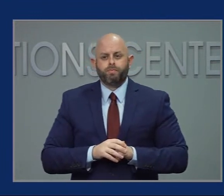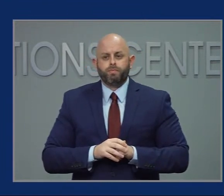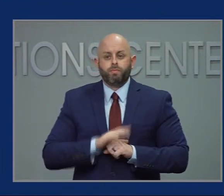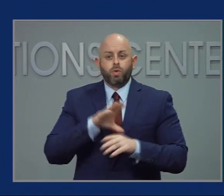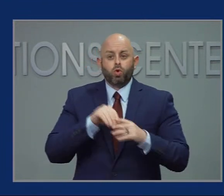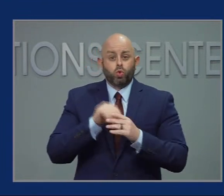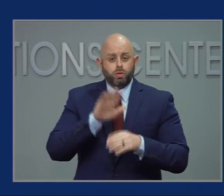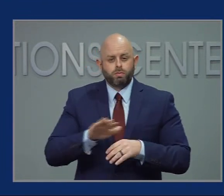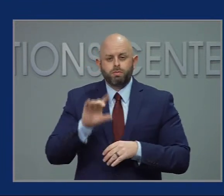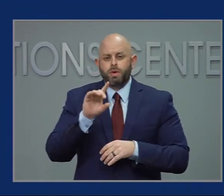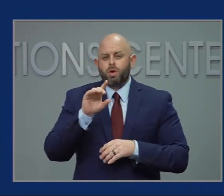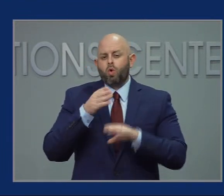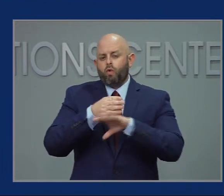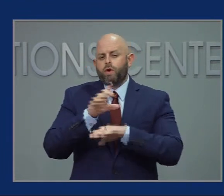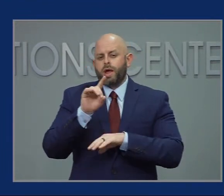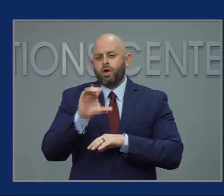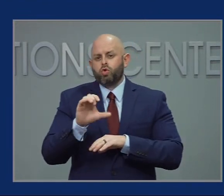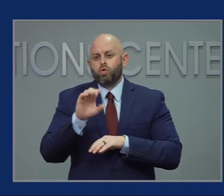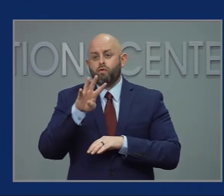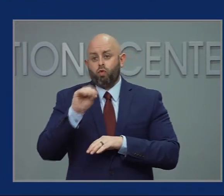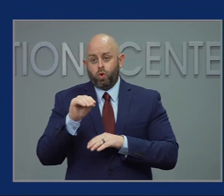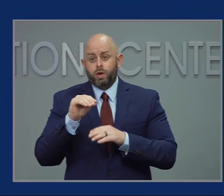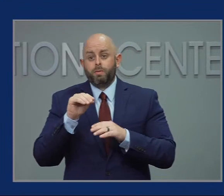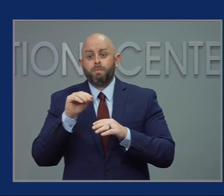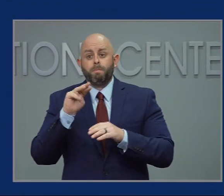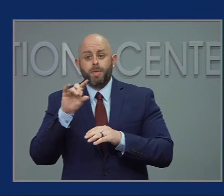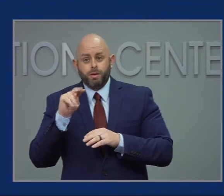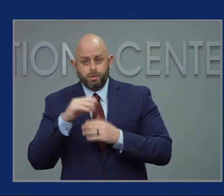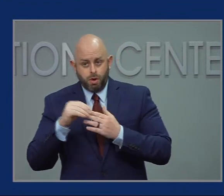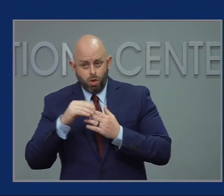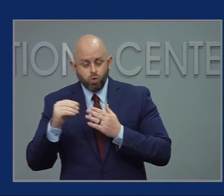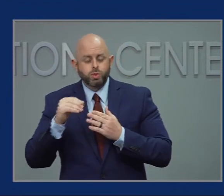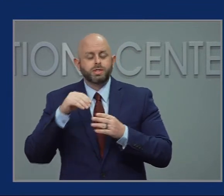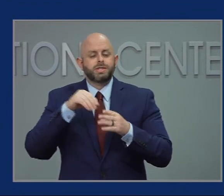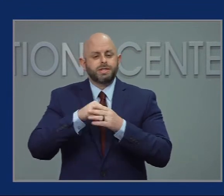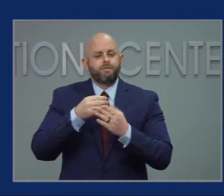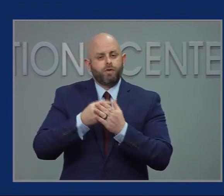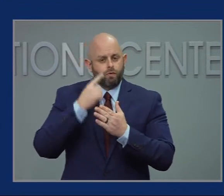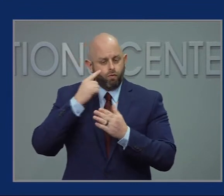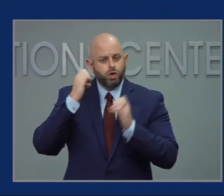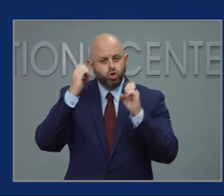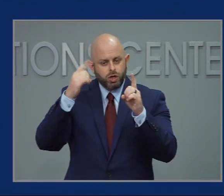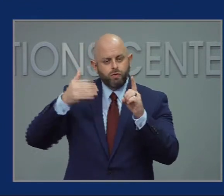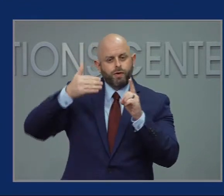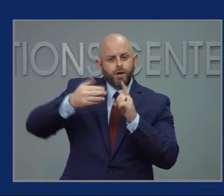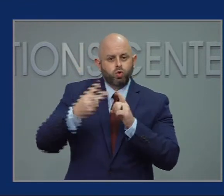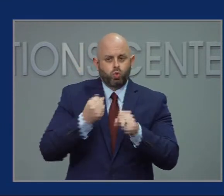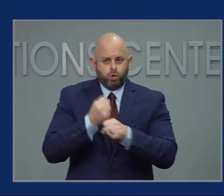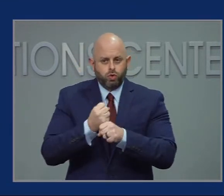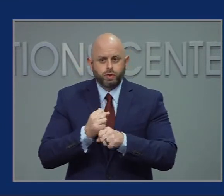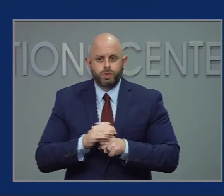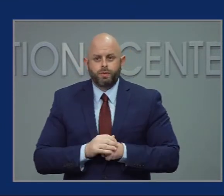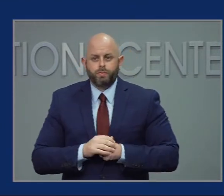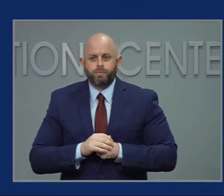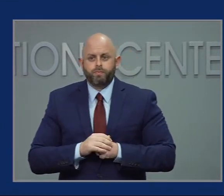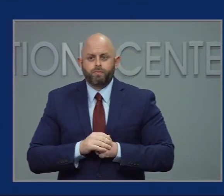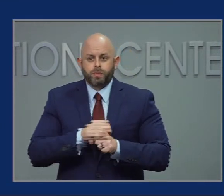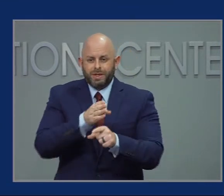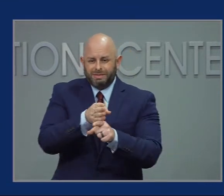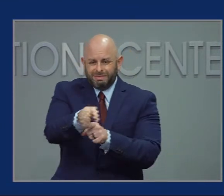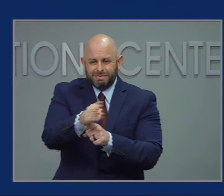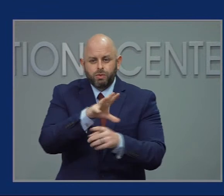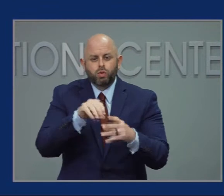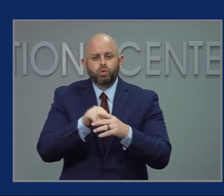Includes over $800 million in additional funds for education over the next 2 years. Specifically, it